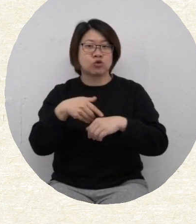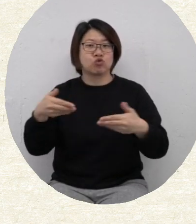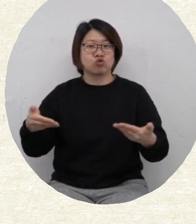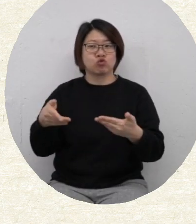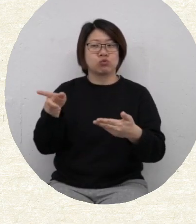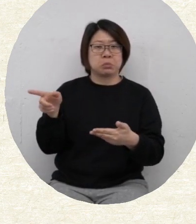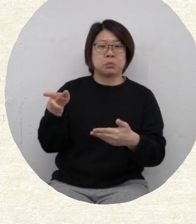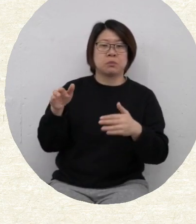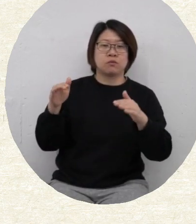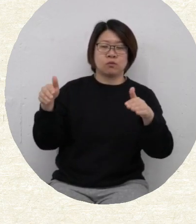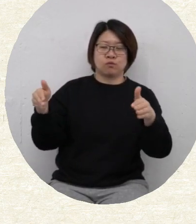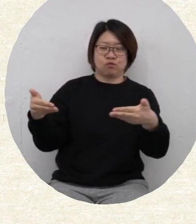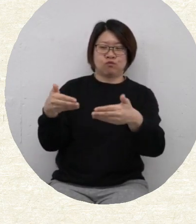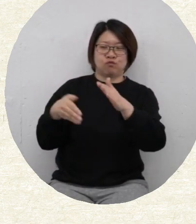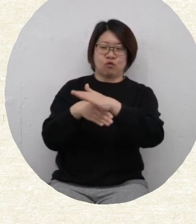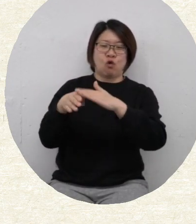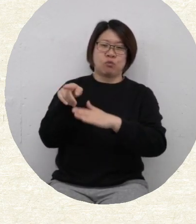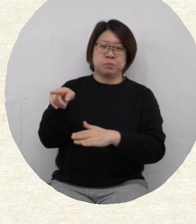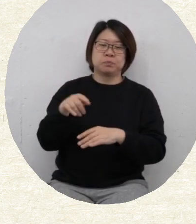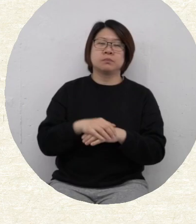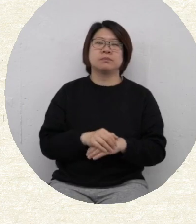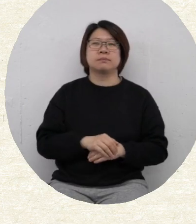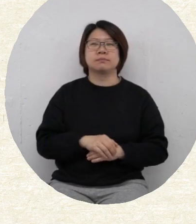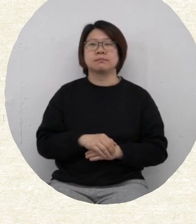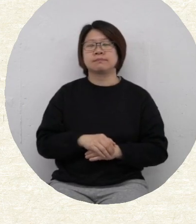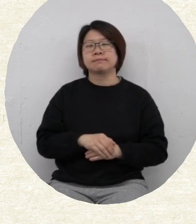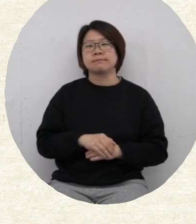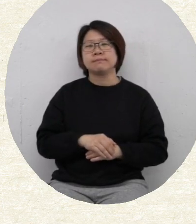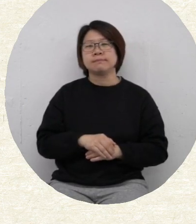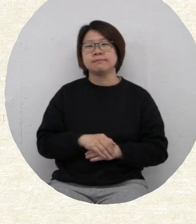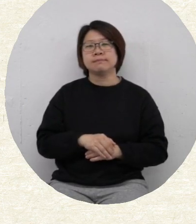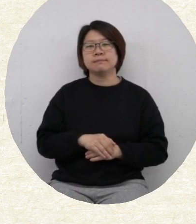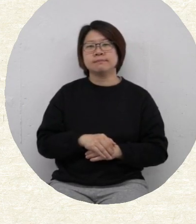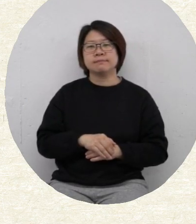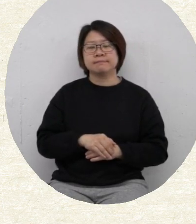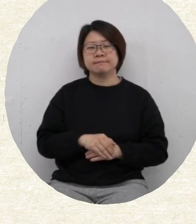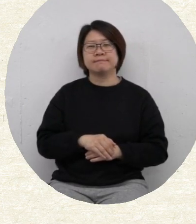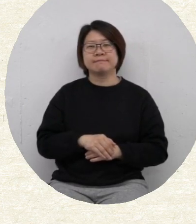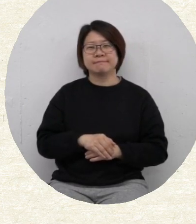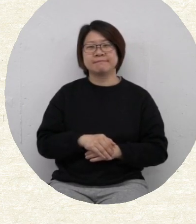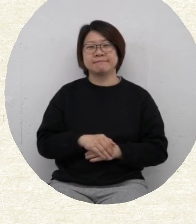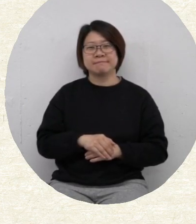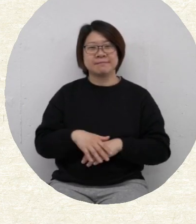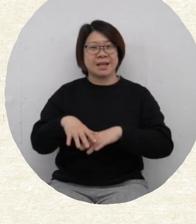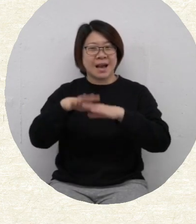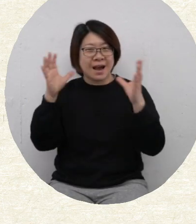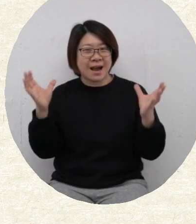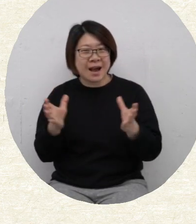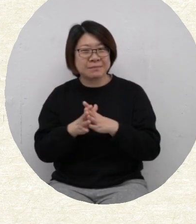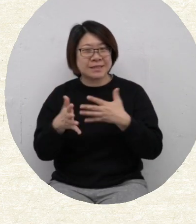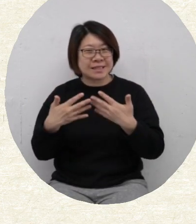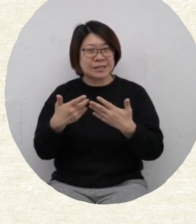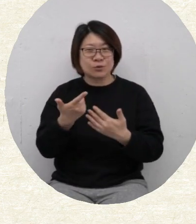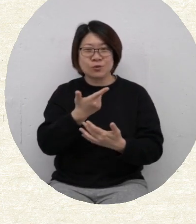And, in our house, we have our front door, but our back door is where we